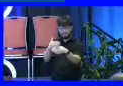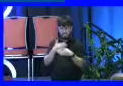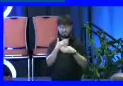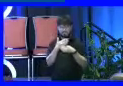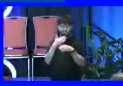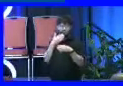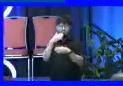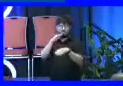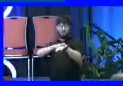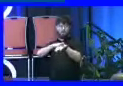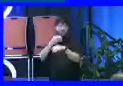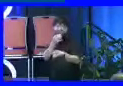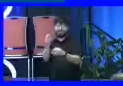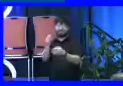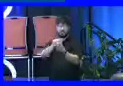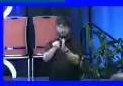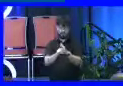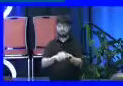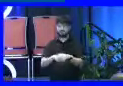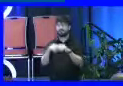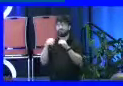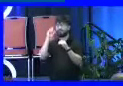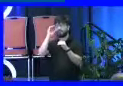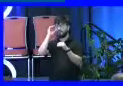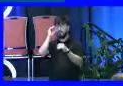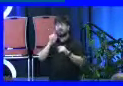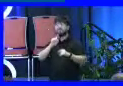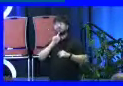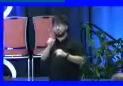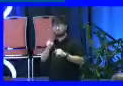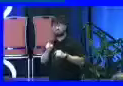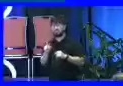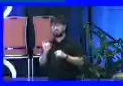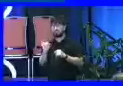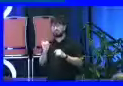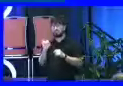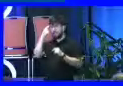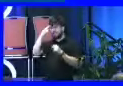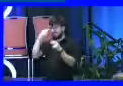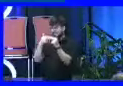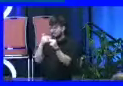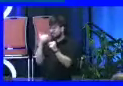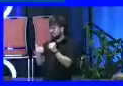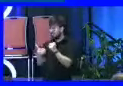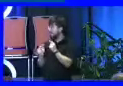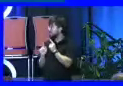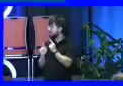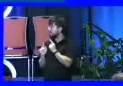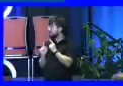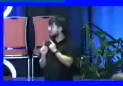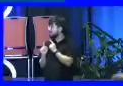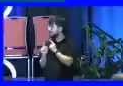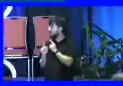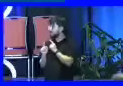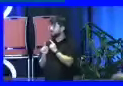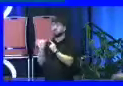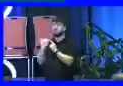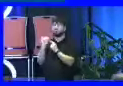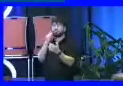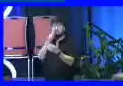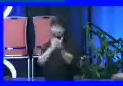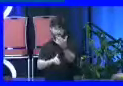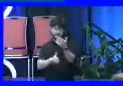states. And there's definitely, actually, I think that's on the next slide. There's definitely a